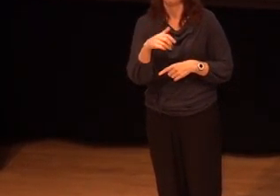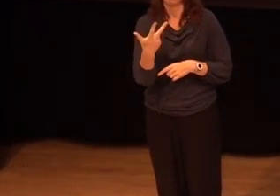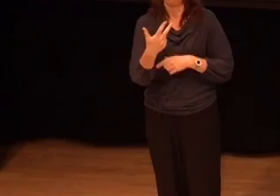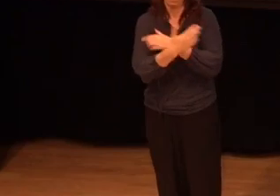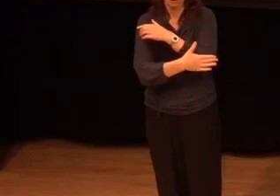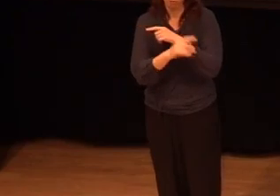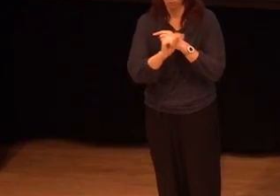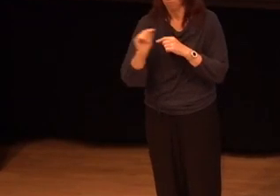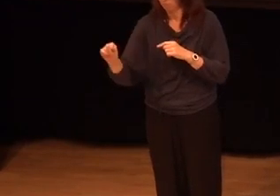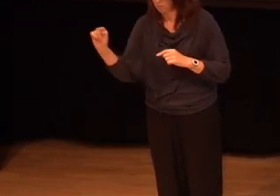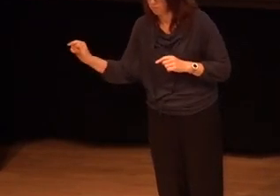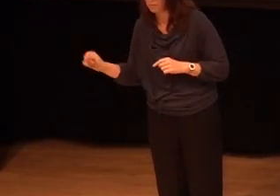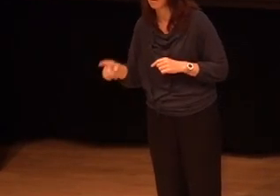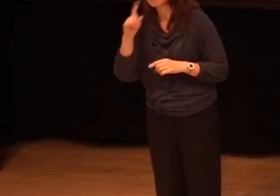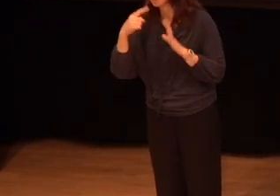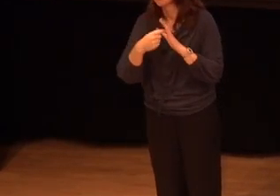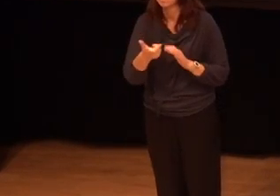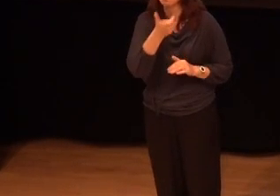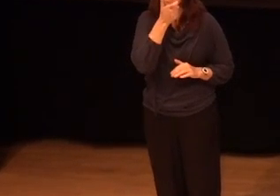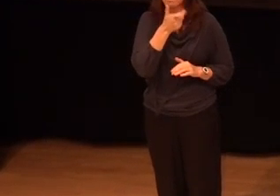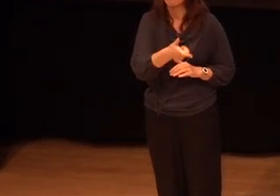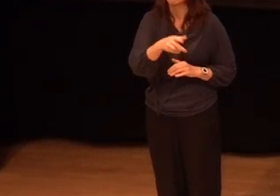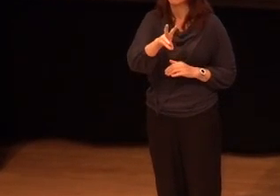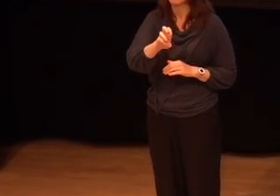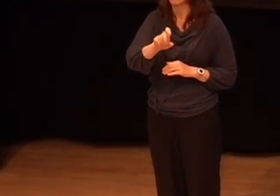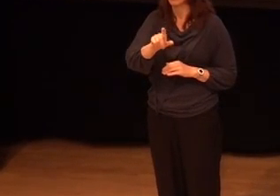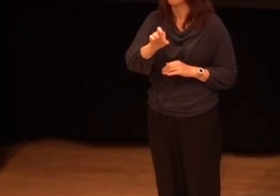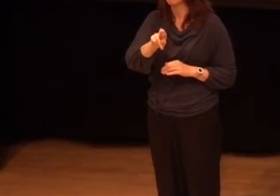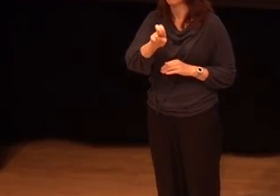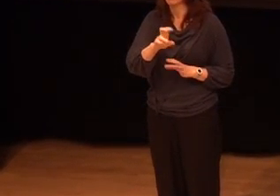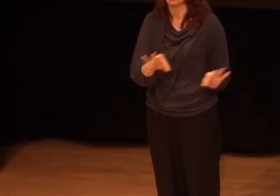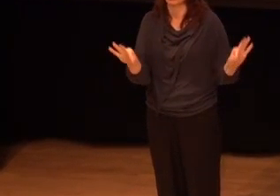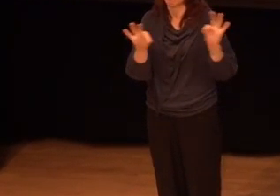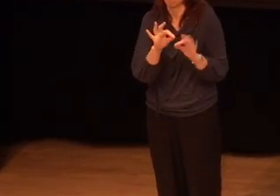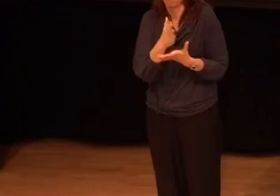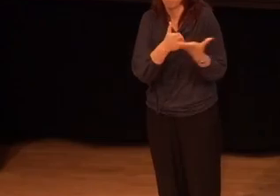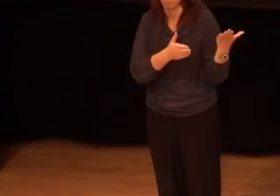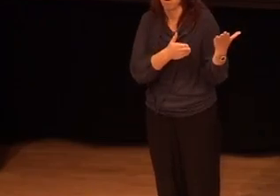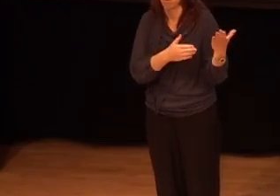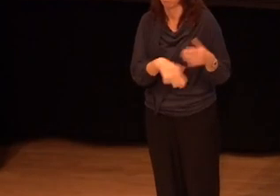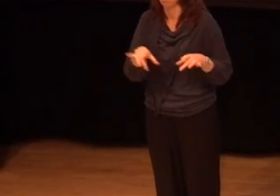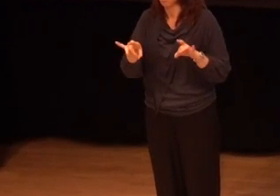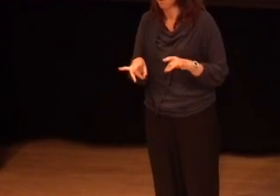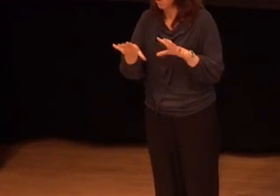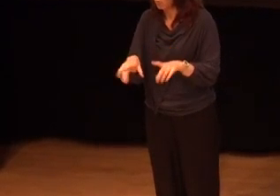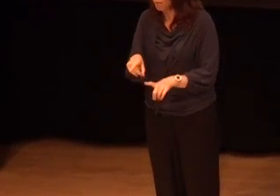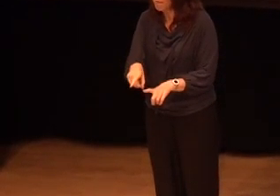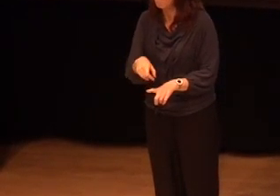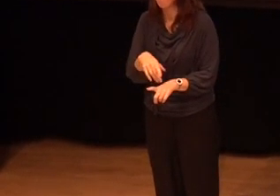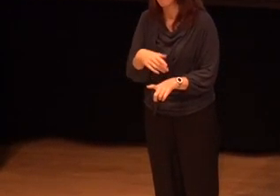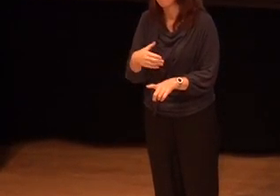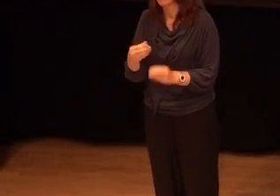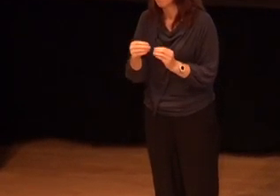for example, in Britain, the welfare state is an important component. In Australia, there's more of a sense